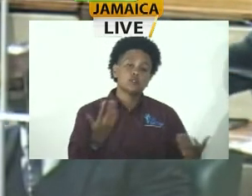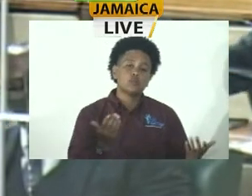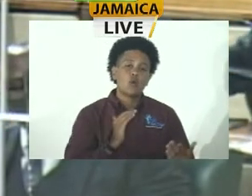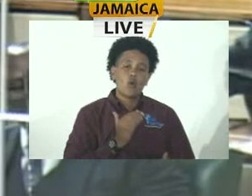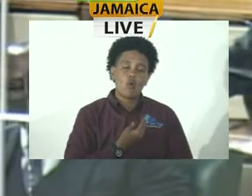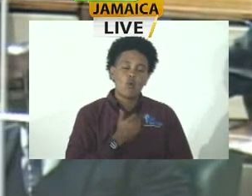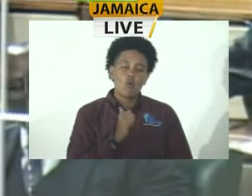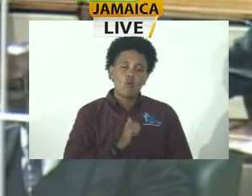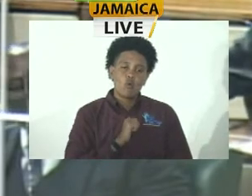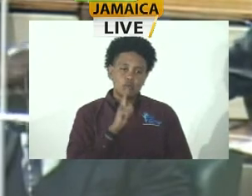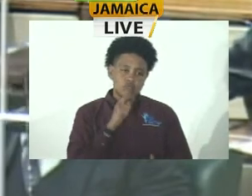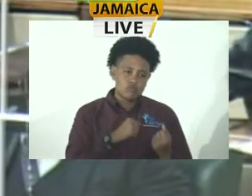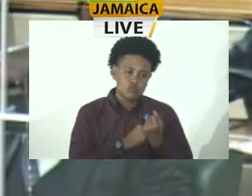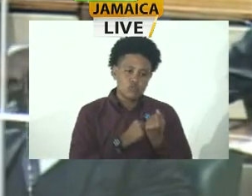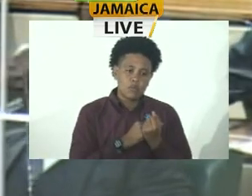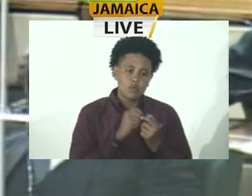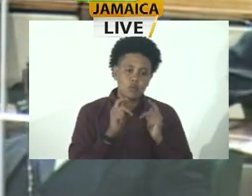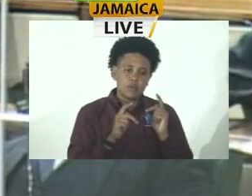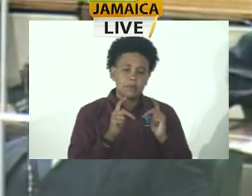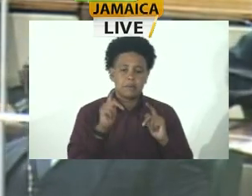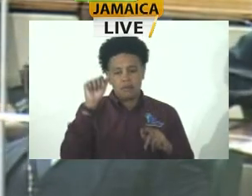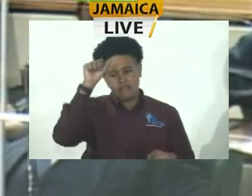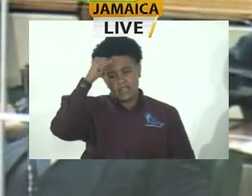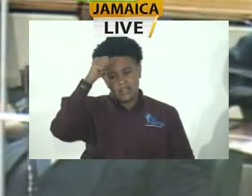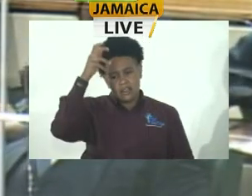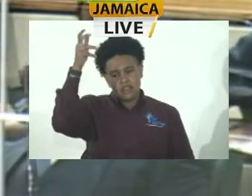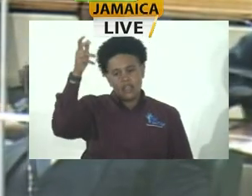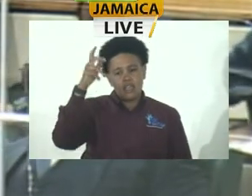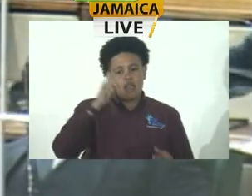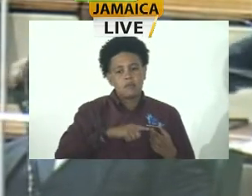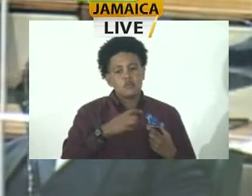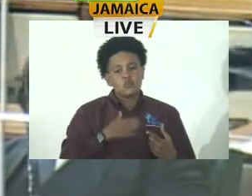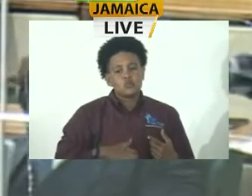solidarity with the people of india and wish for them